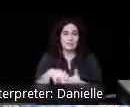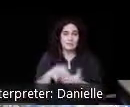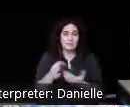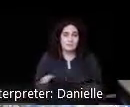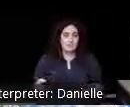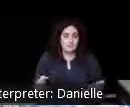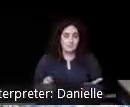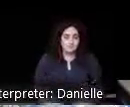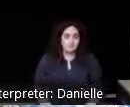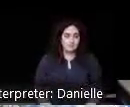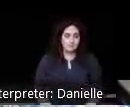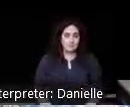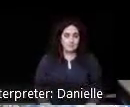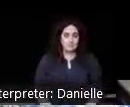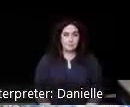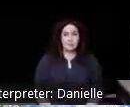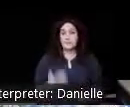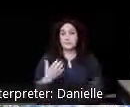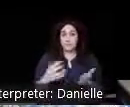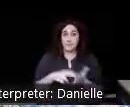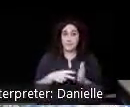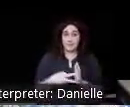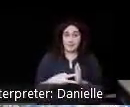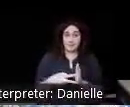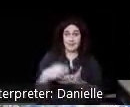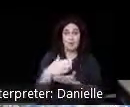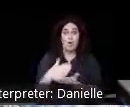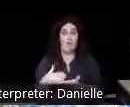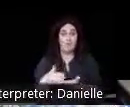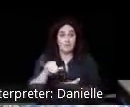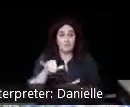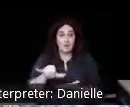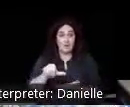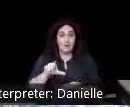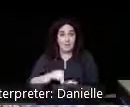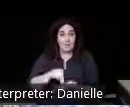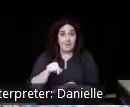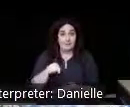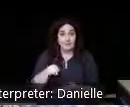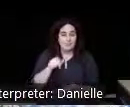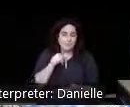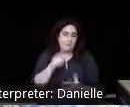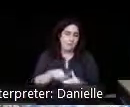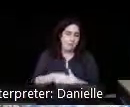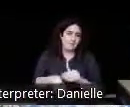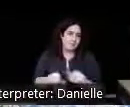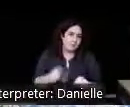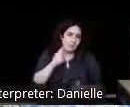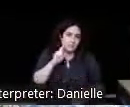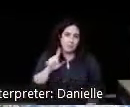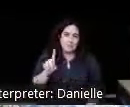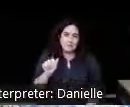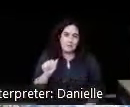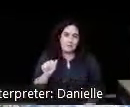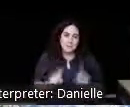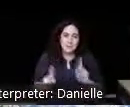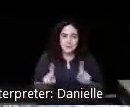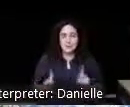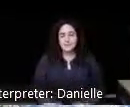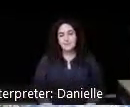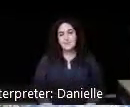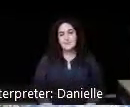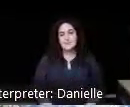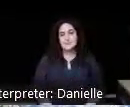being inaccessible for disabled people. So again, for time, I'm only going to share